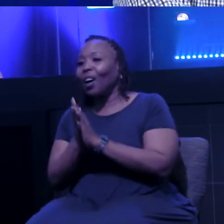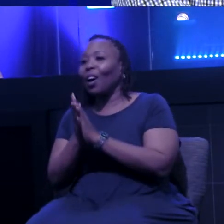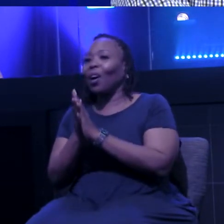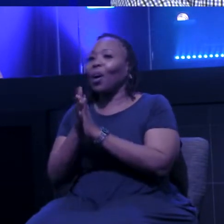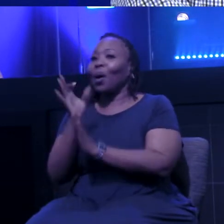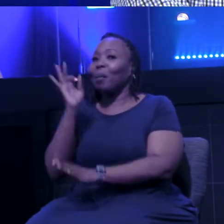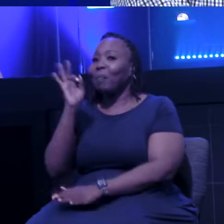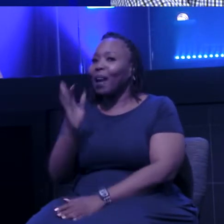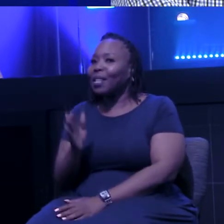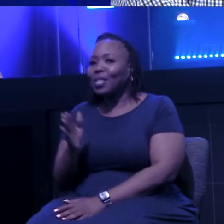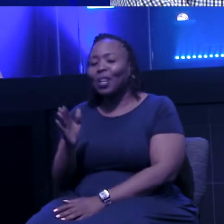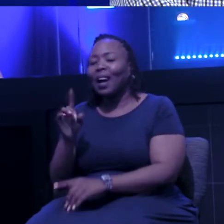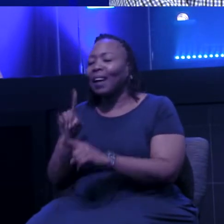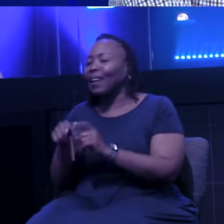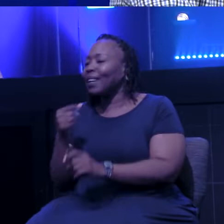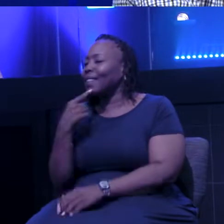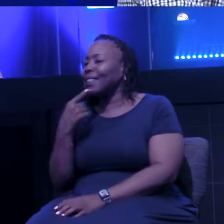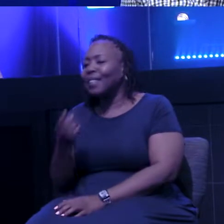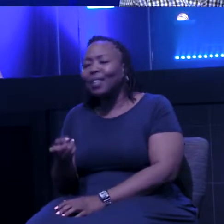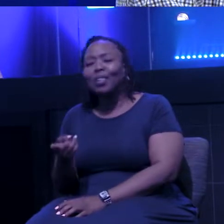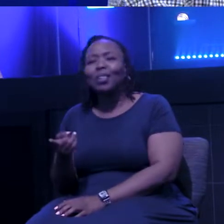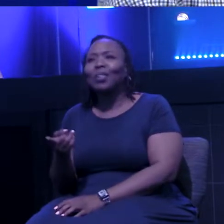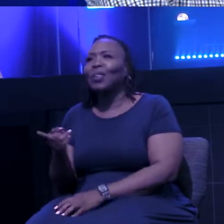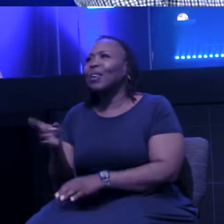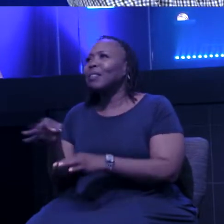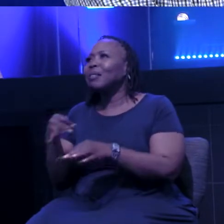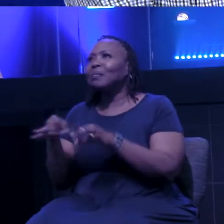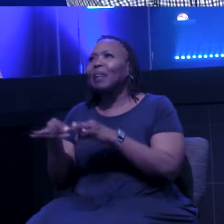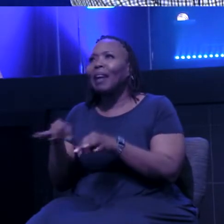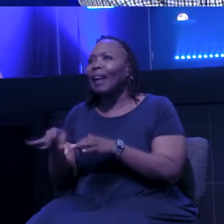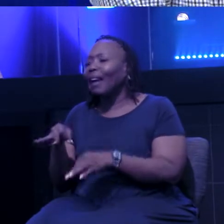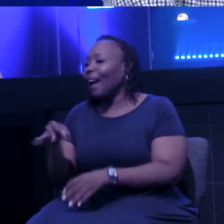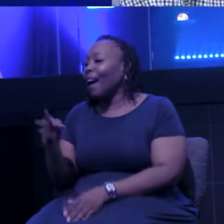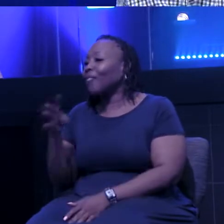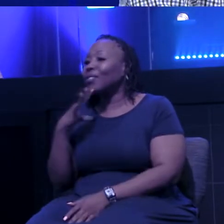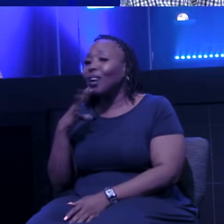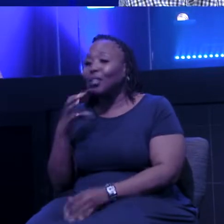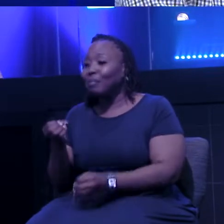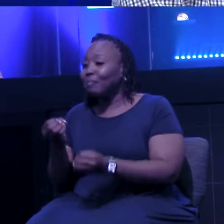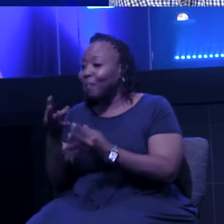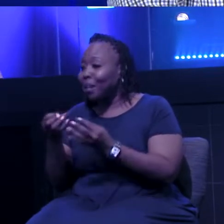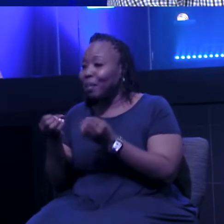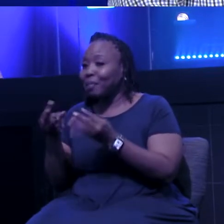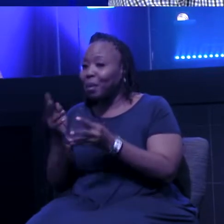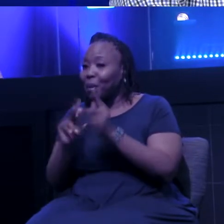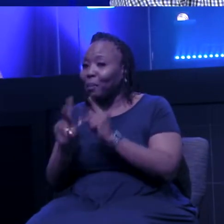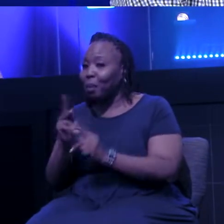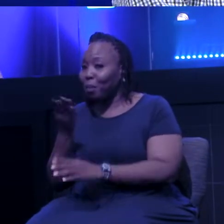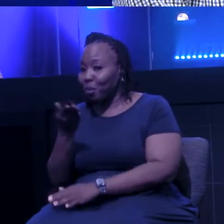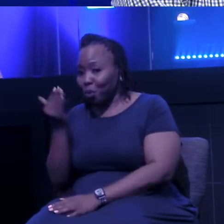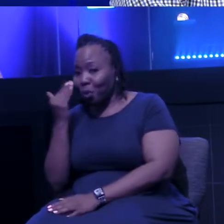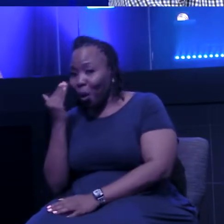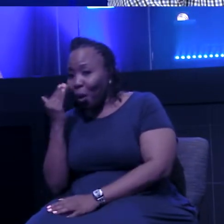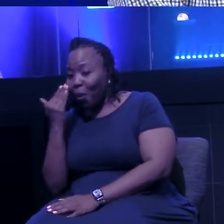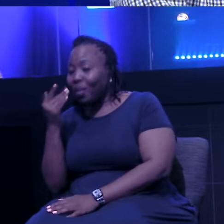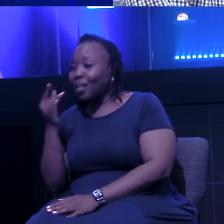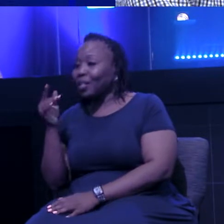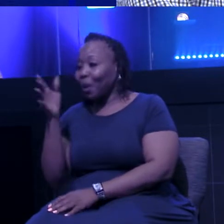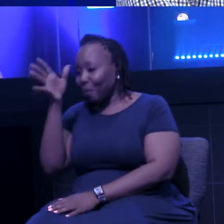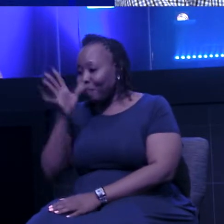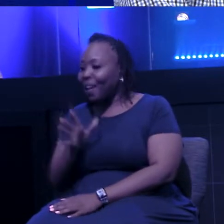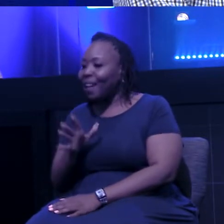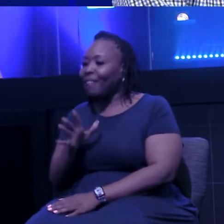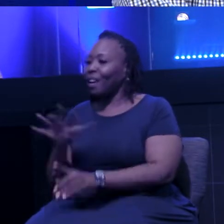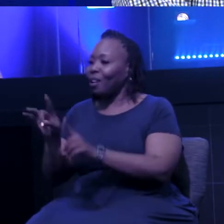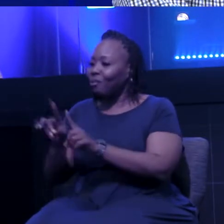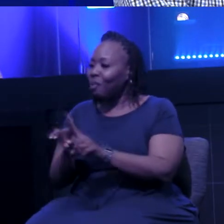many hours. And I talked to some of your mentors. Yeah. These are men that have been walking with Gonzalo